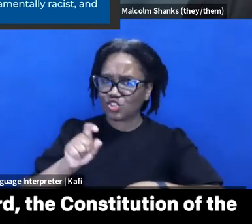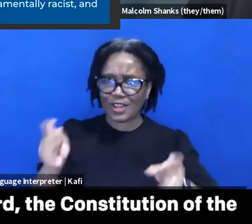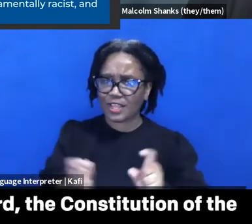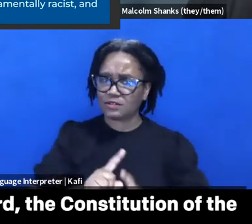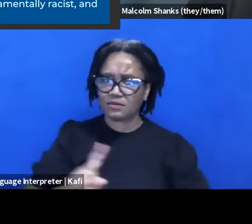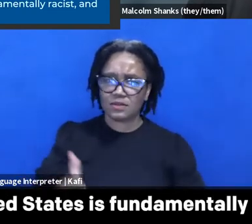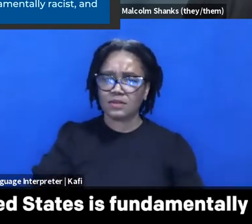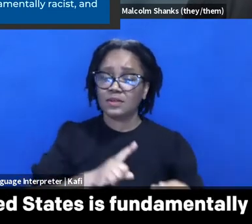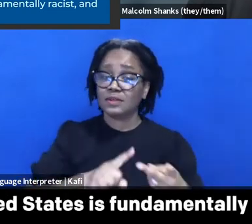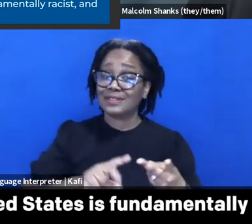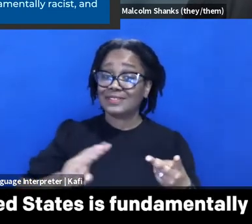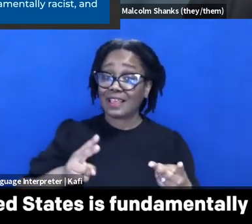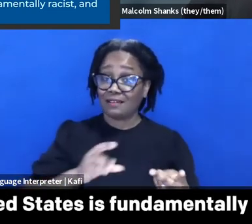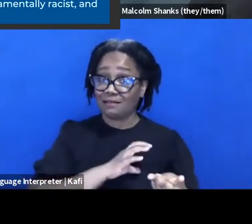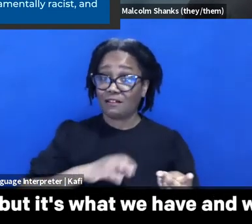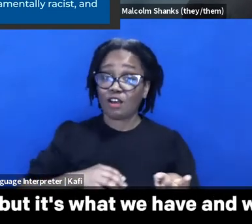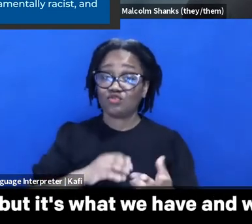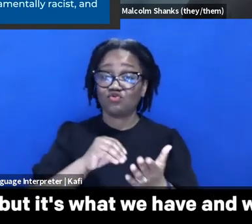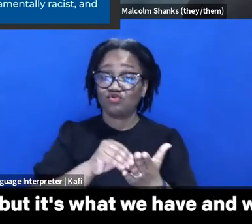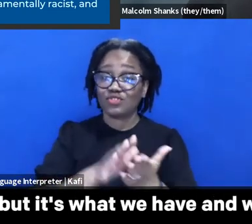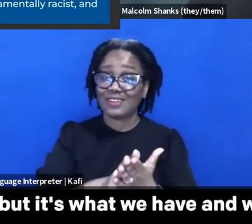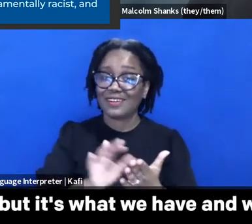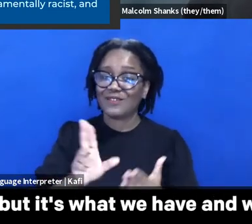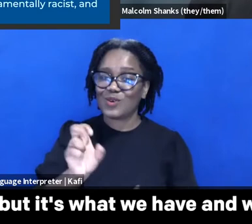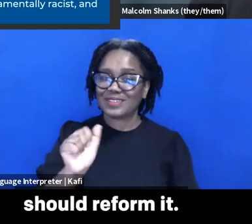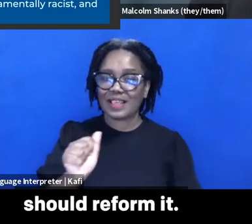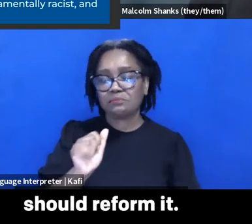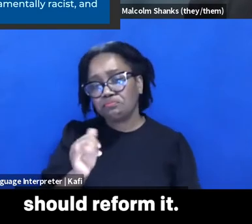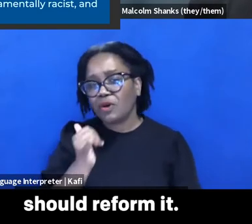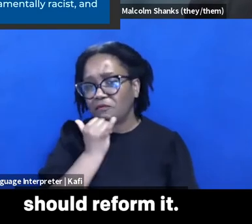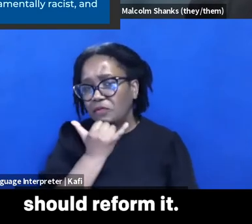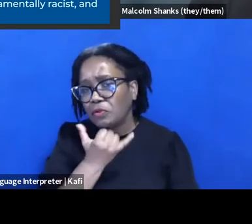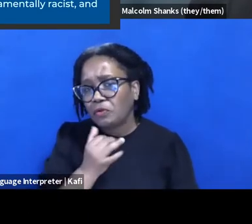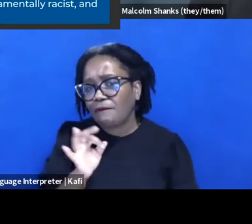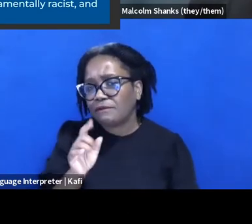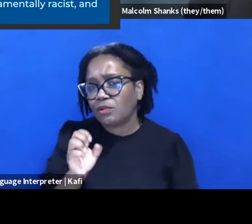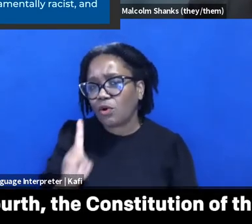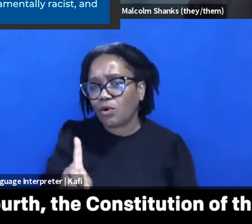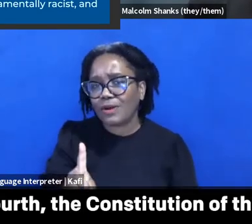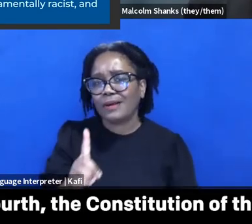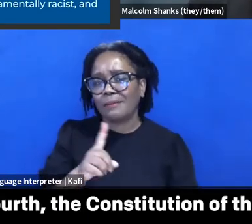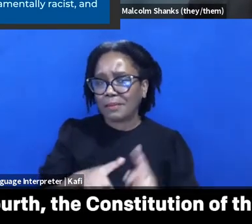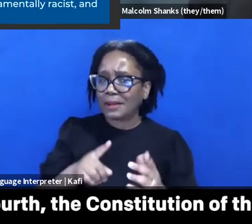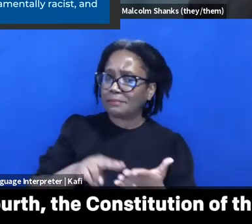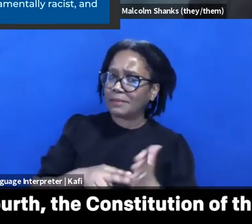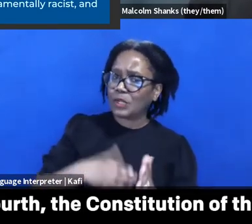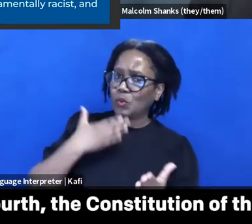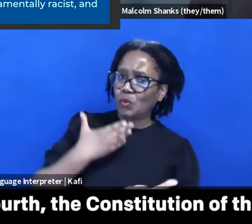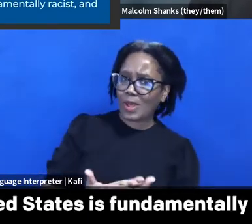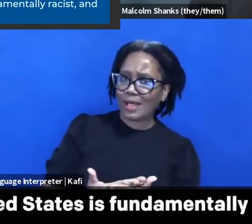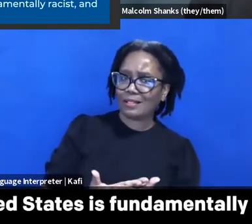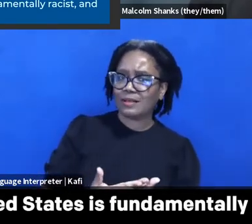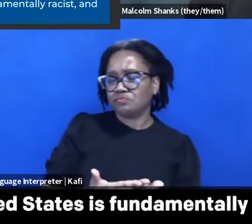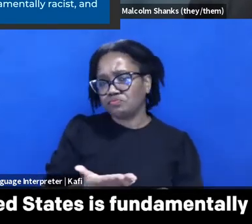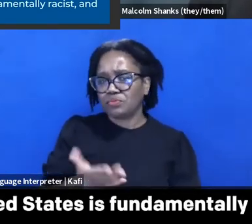reformed. Third, the Constitution of the United States is fundamentally racist, but it's what we have and we should reform it.